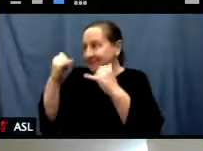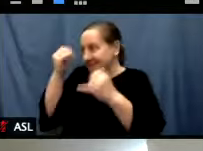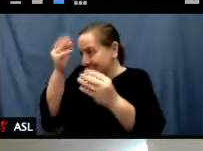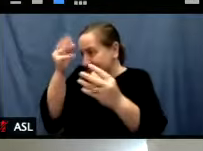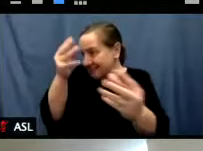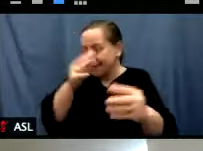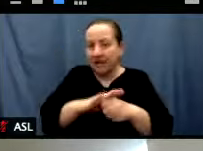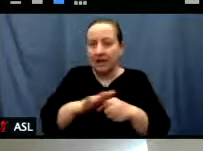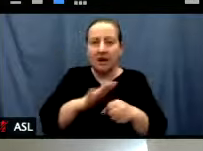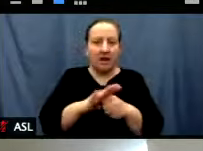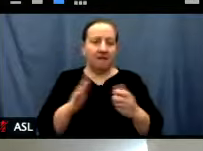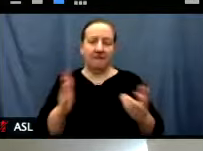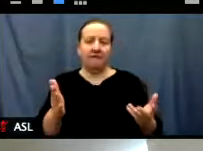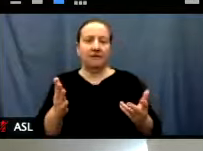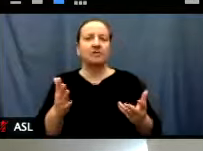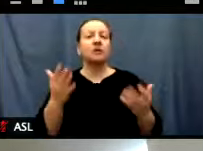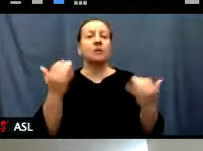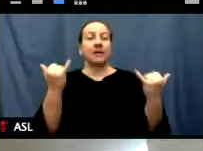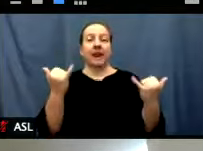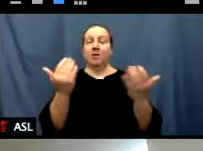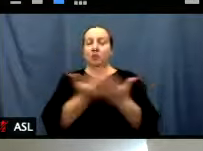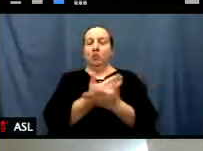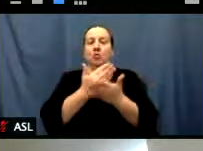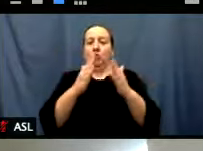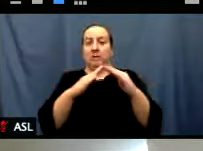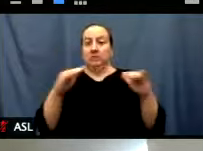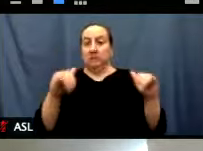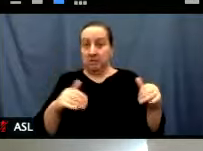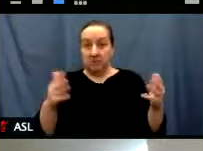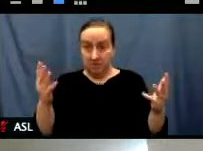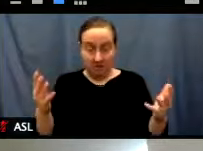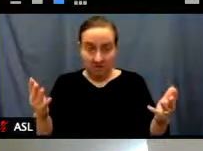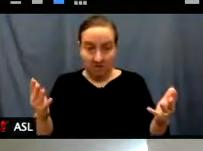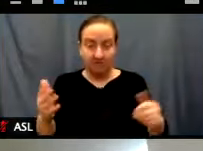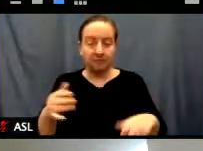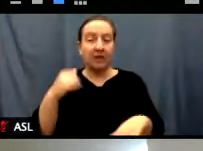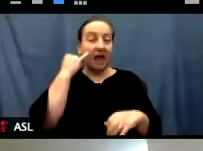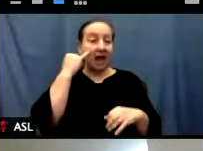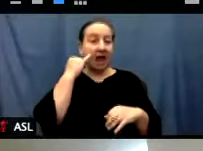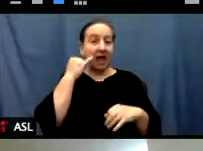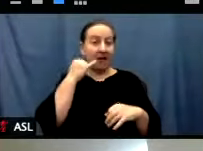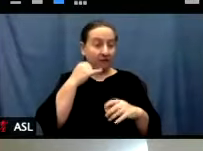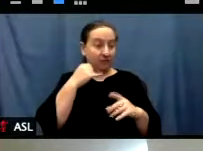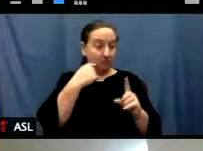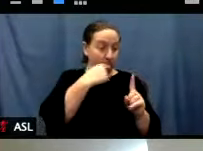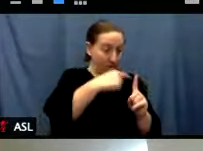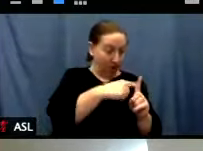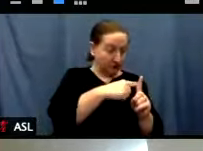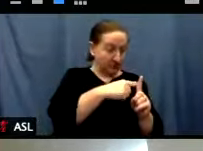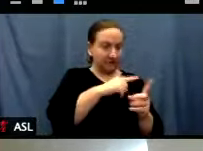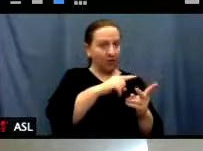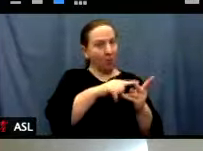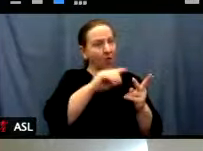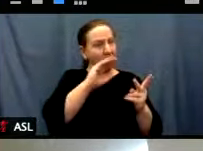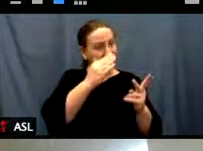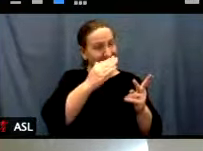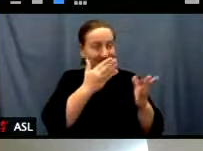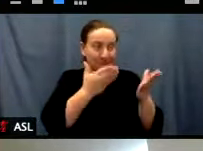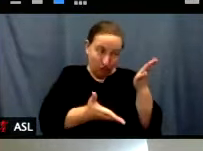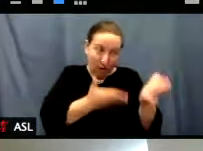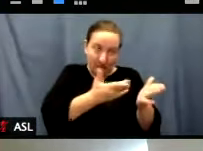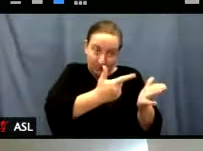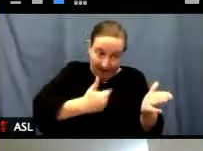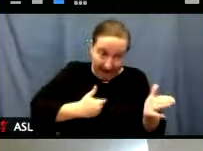we've created a new system where any positive or probable COVID test result, as